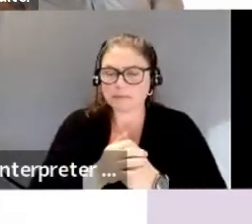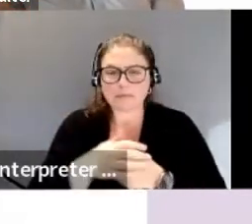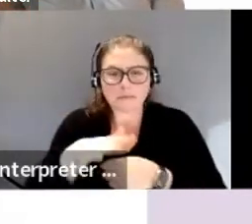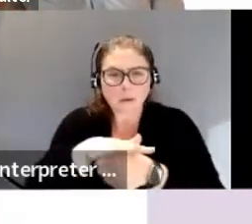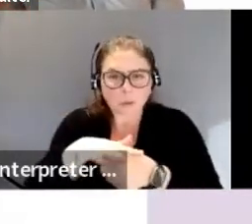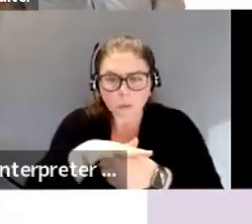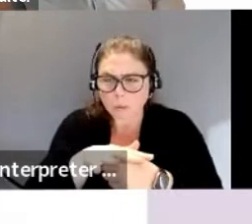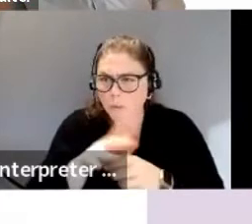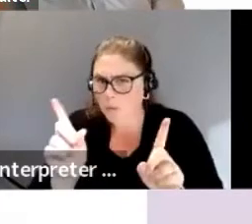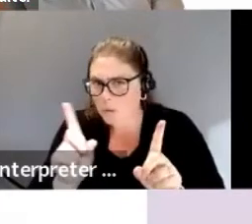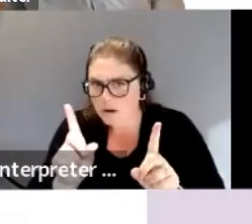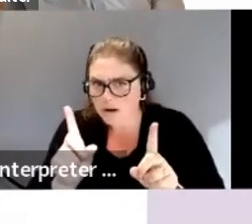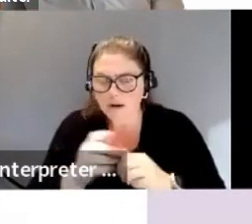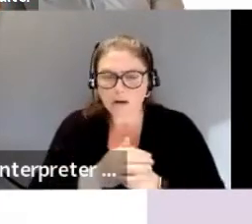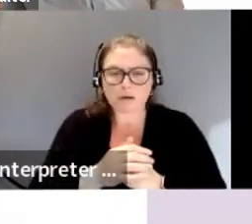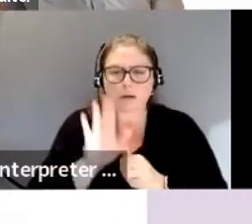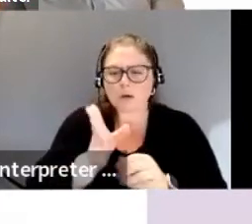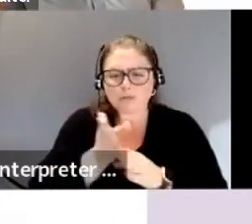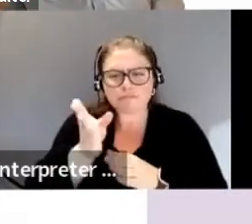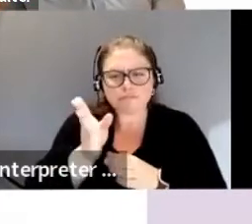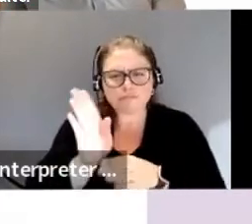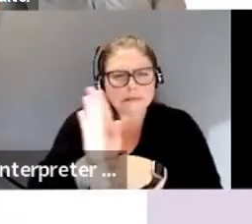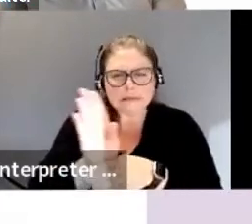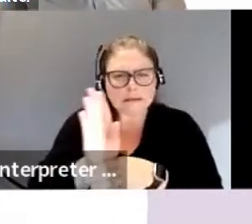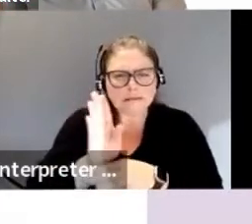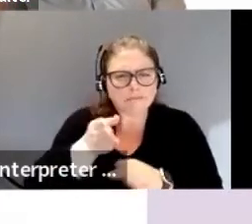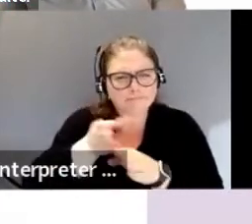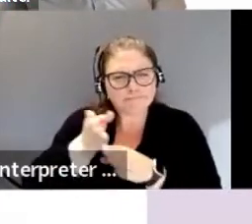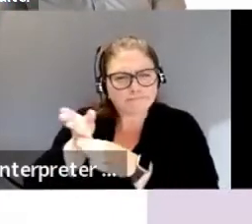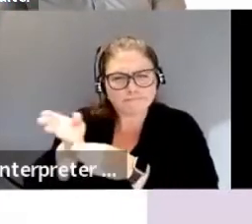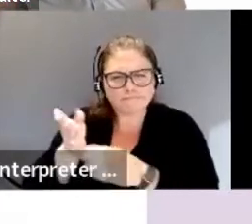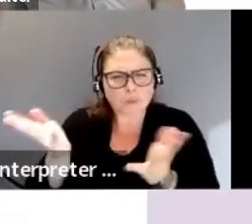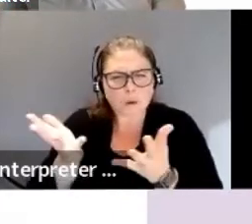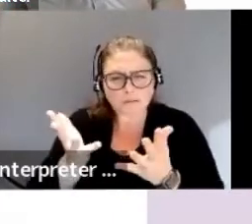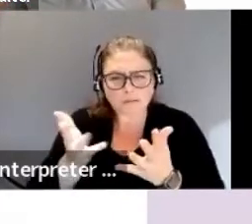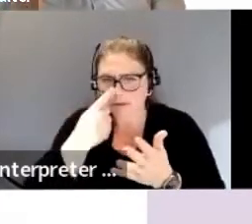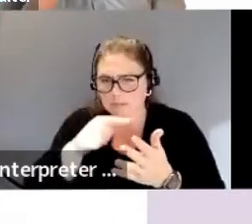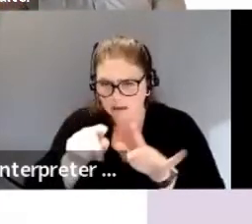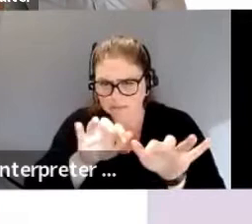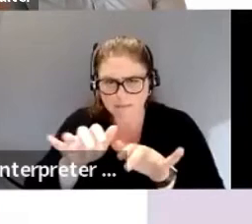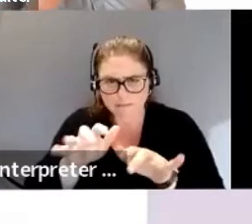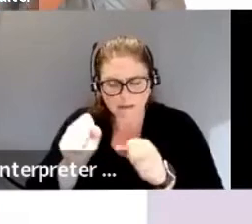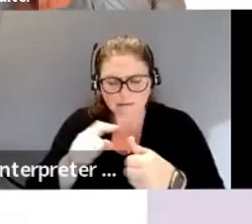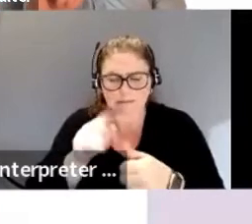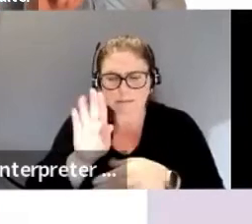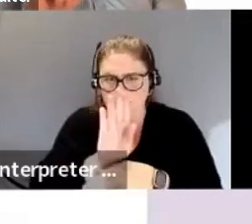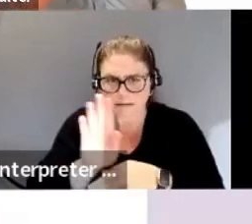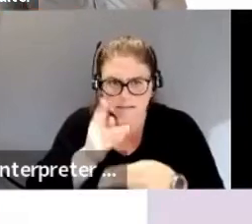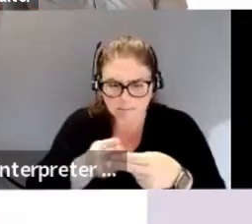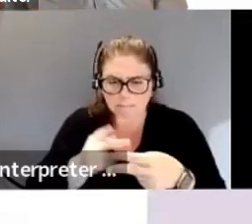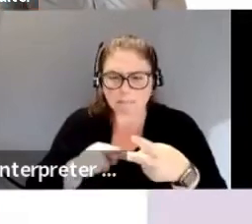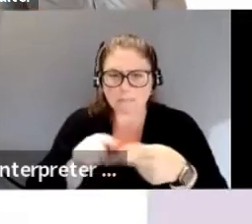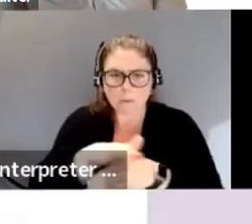operate in? If you want to take a few minutes now and just drop that in the chat, right? So just 3 quick things, right? Business name, location, and